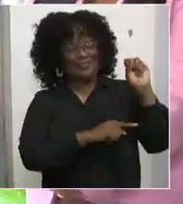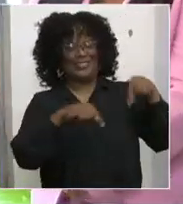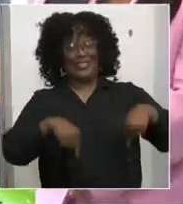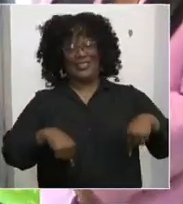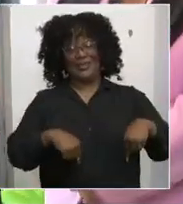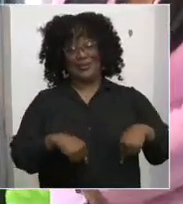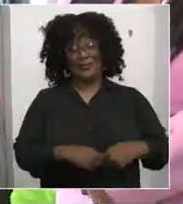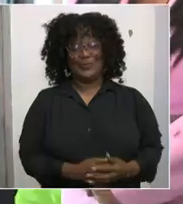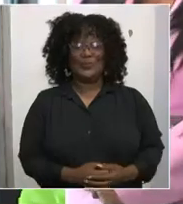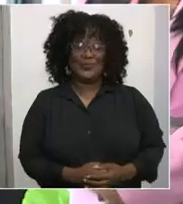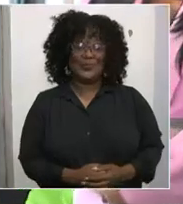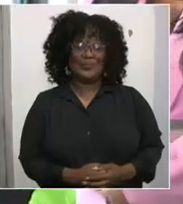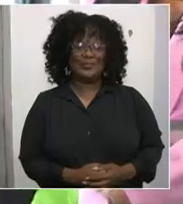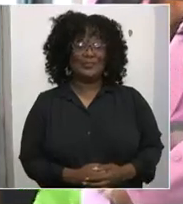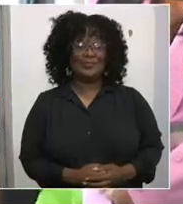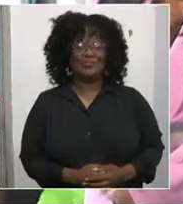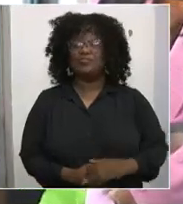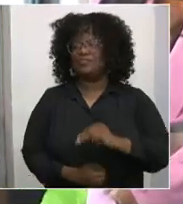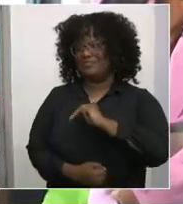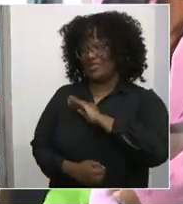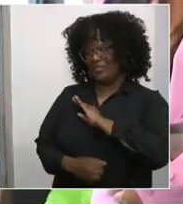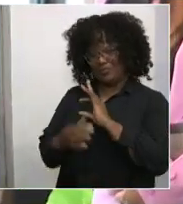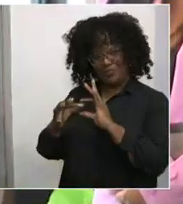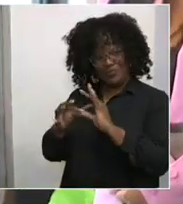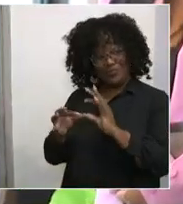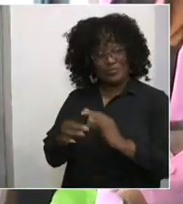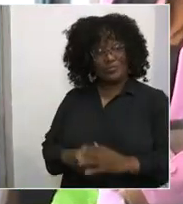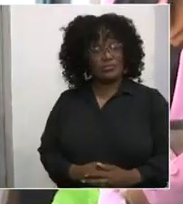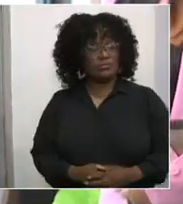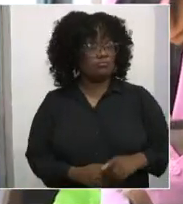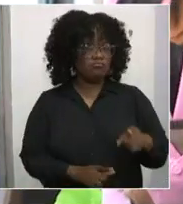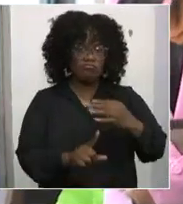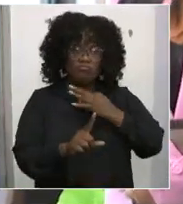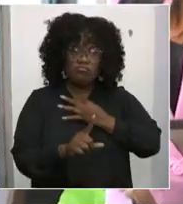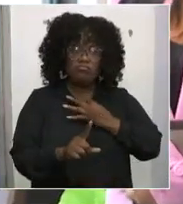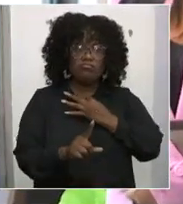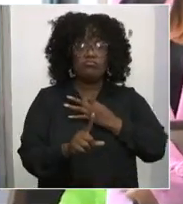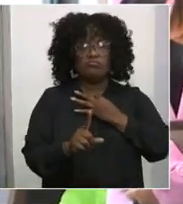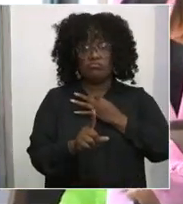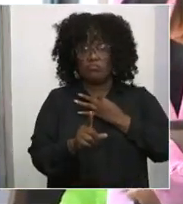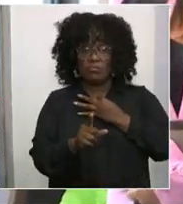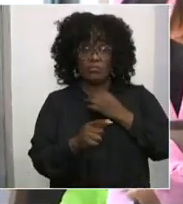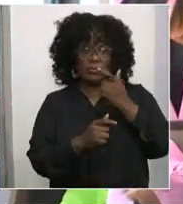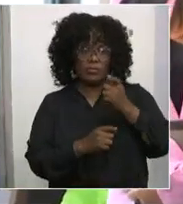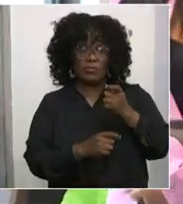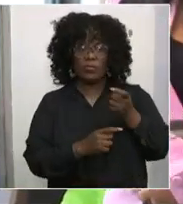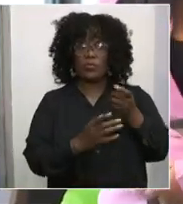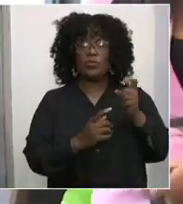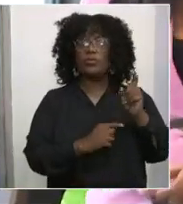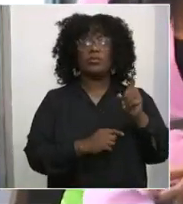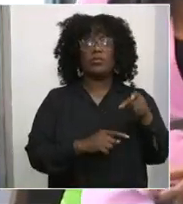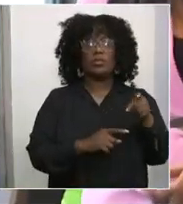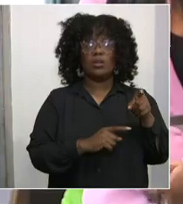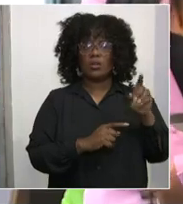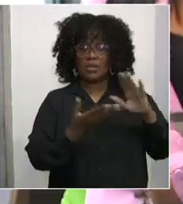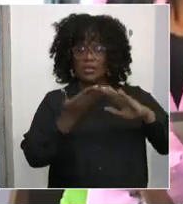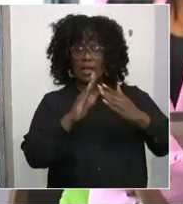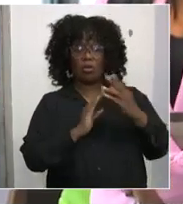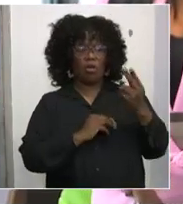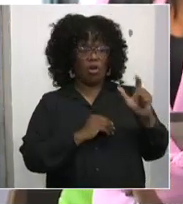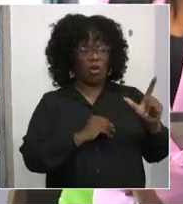you. And for anyone interested, we will be down at City Hall at what time today?